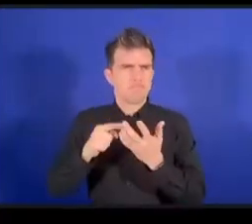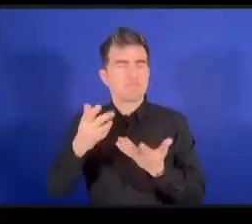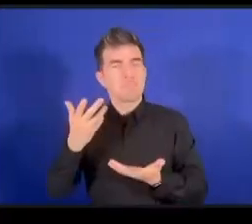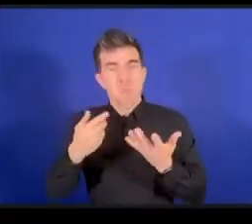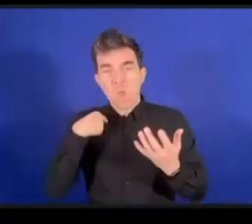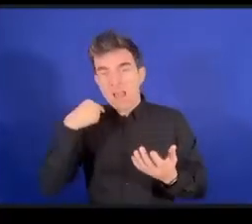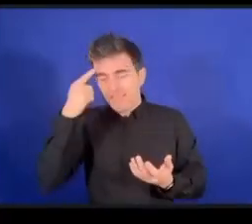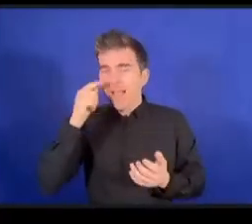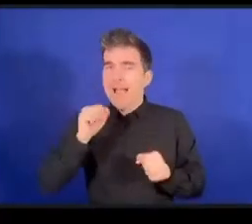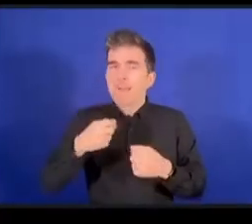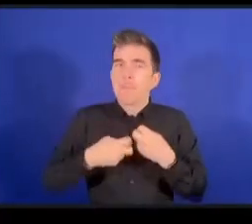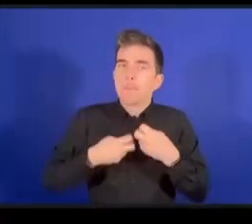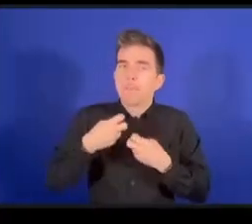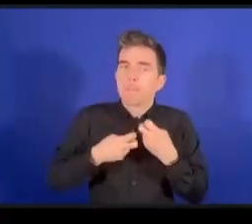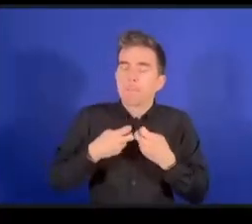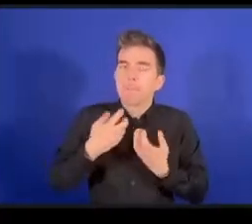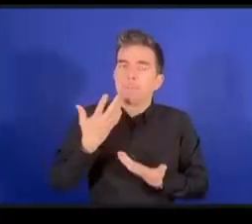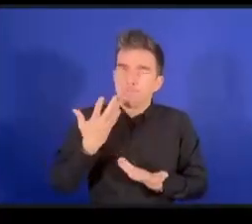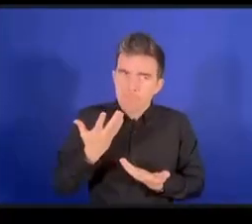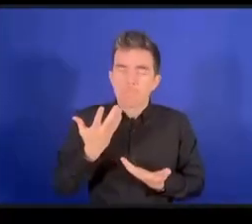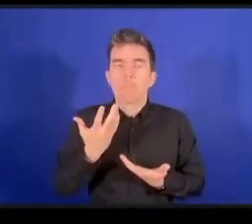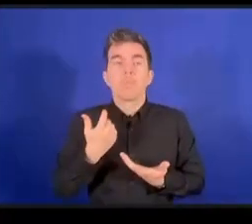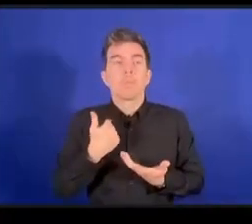but I really do believe it would be problematic.